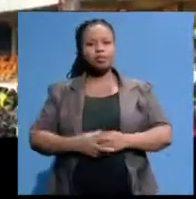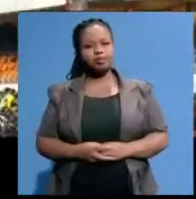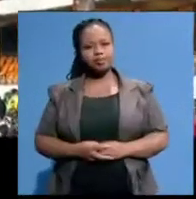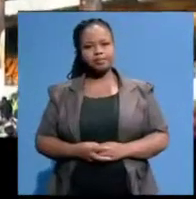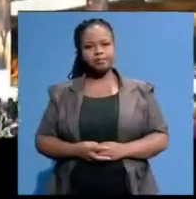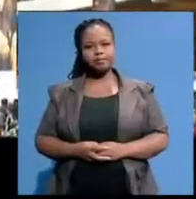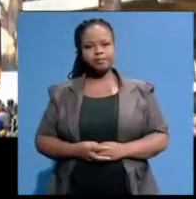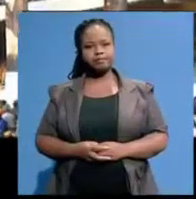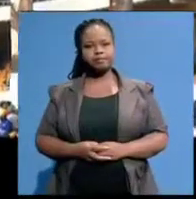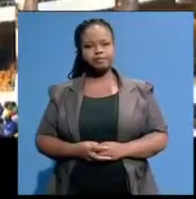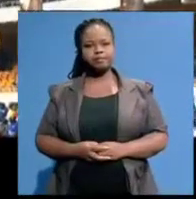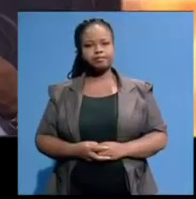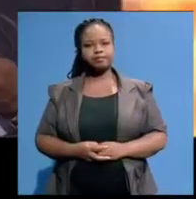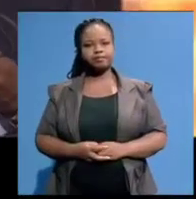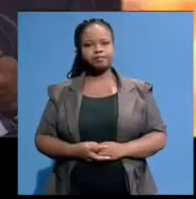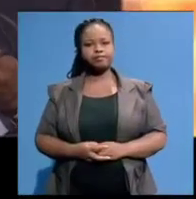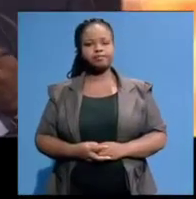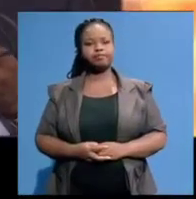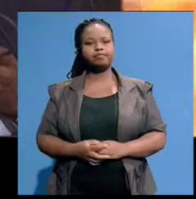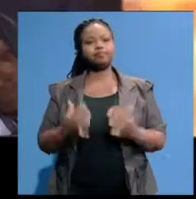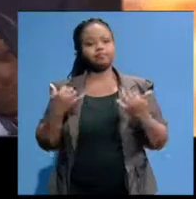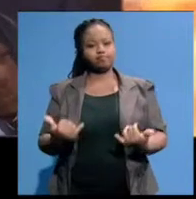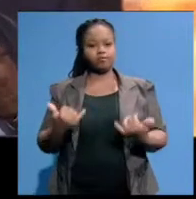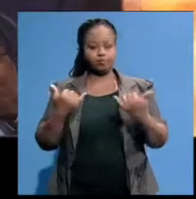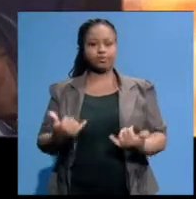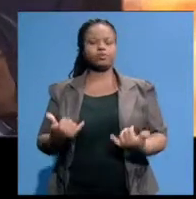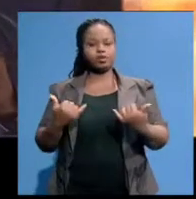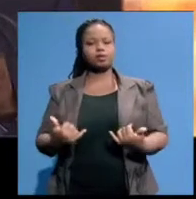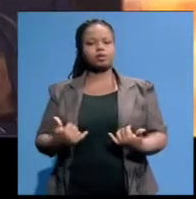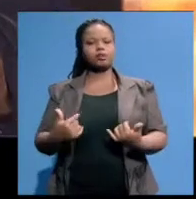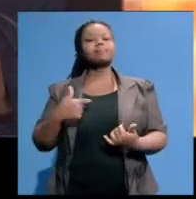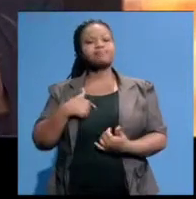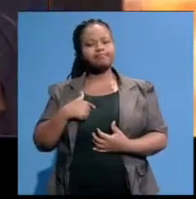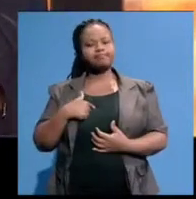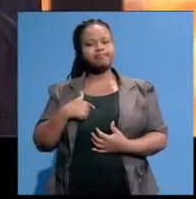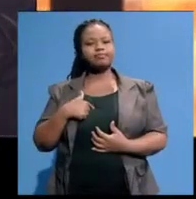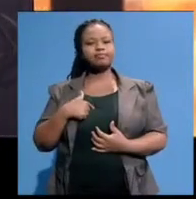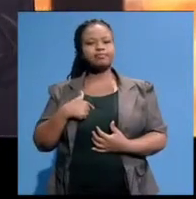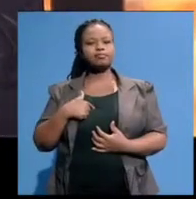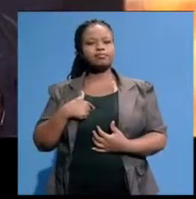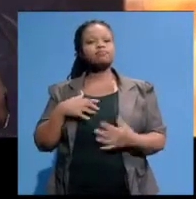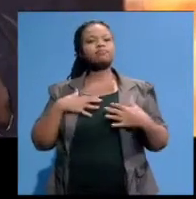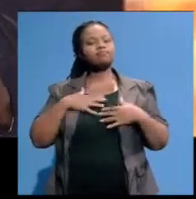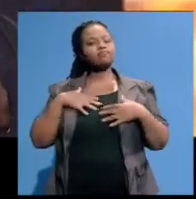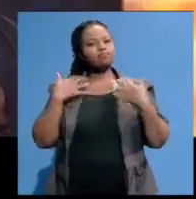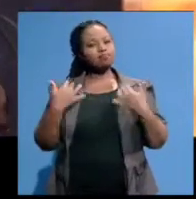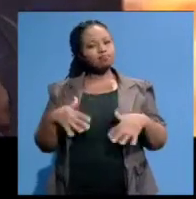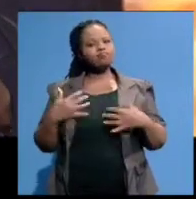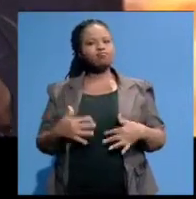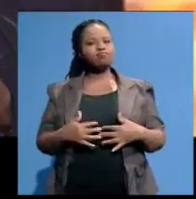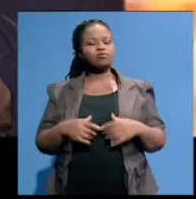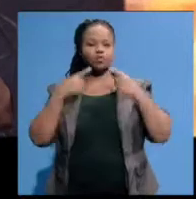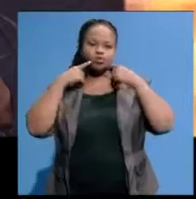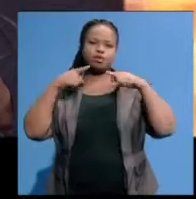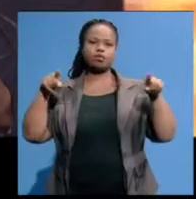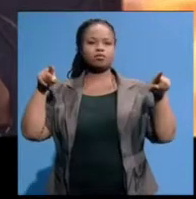I have the honor today to announce that the Union